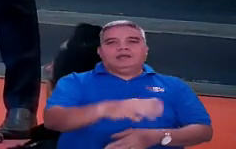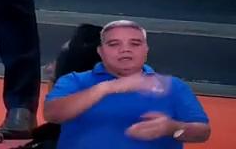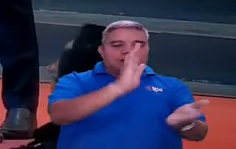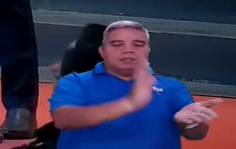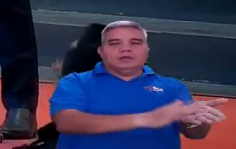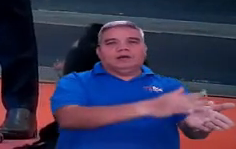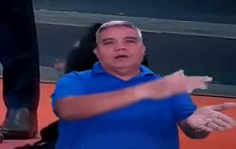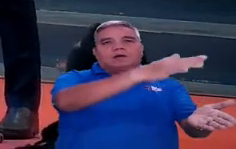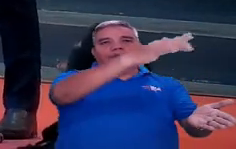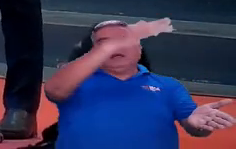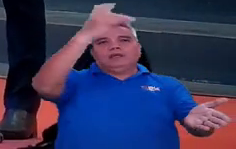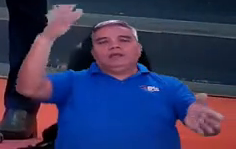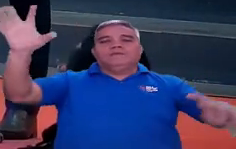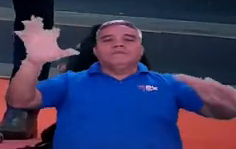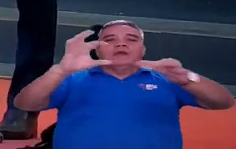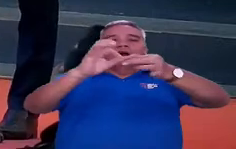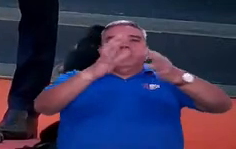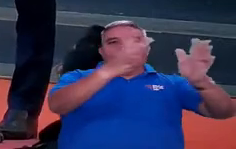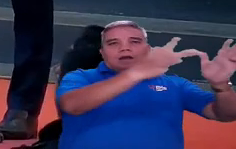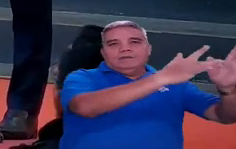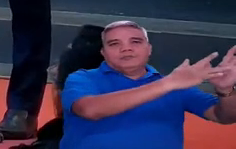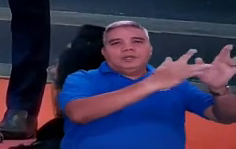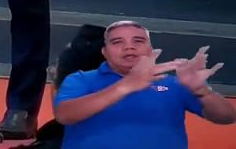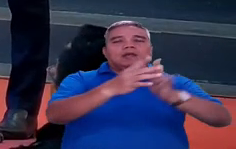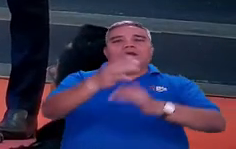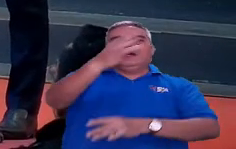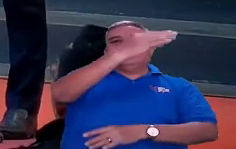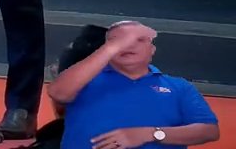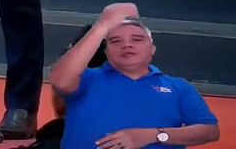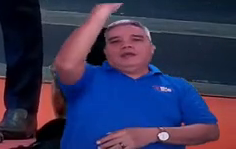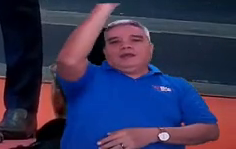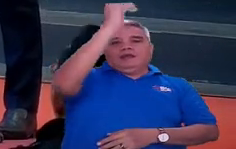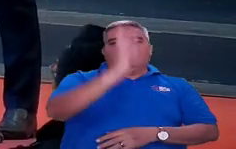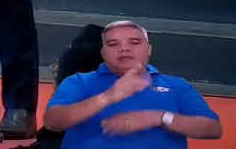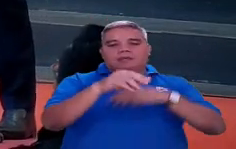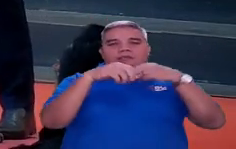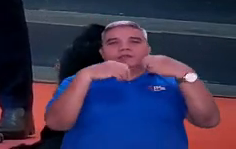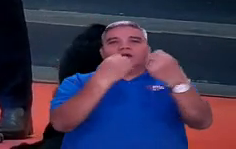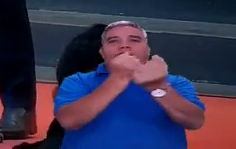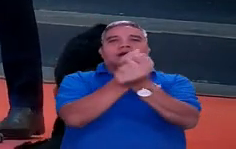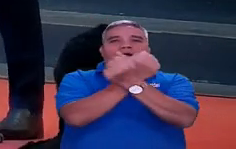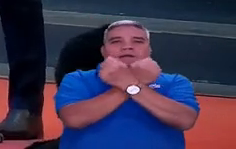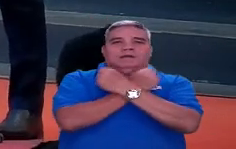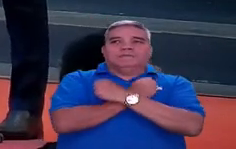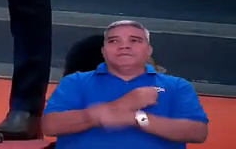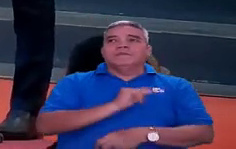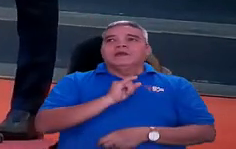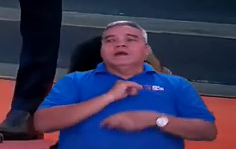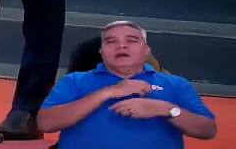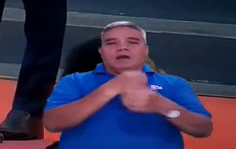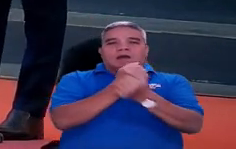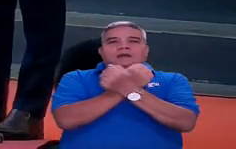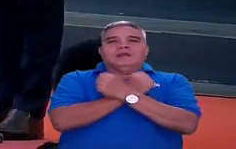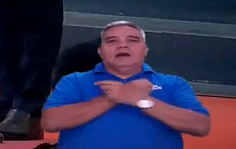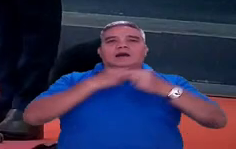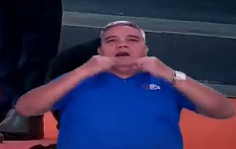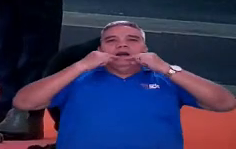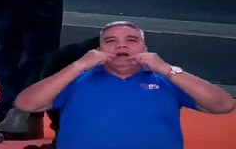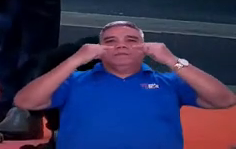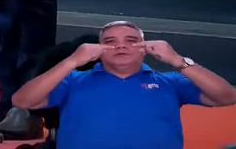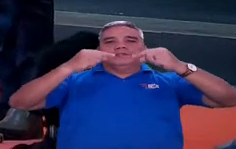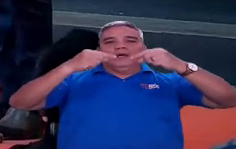Jesus and His glory. Oh, Jesus and His love.